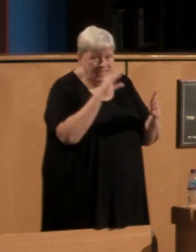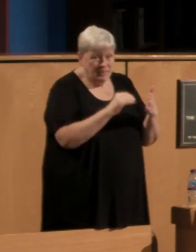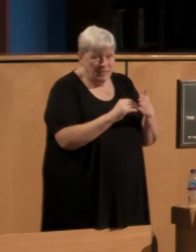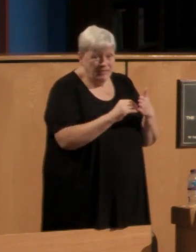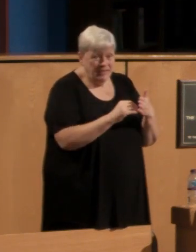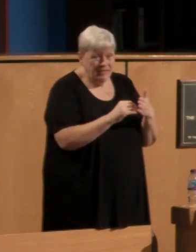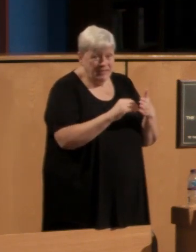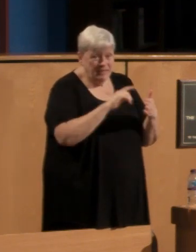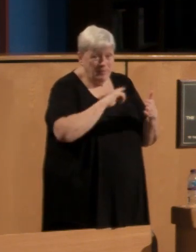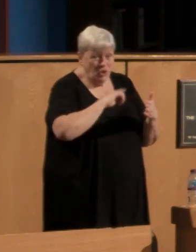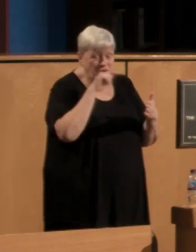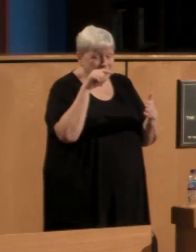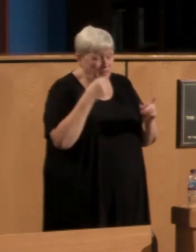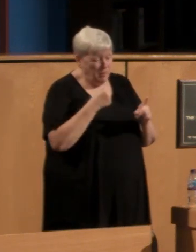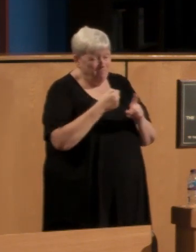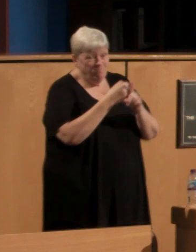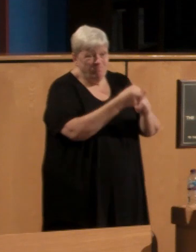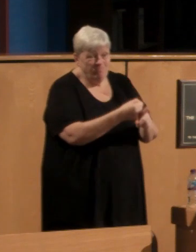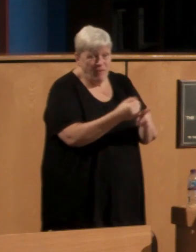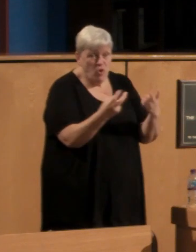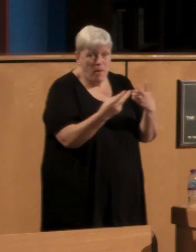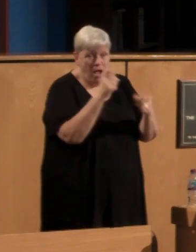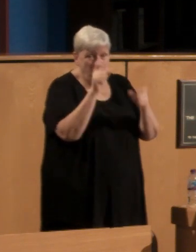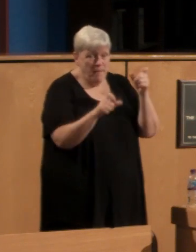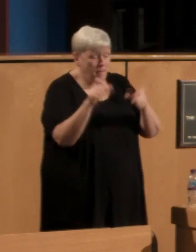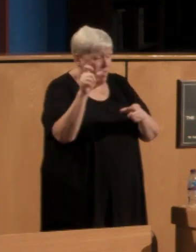what's put on them by other people?